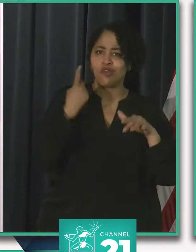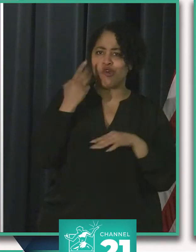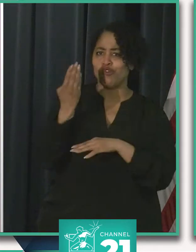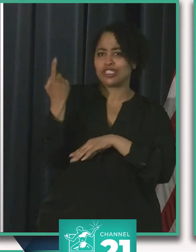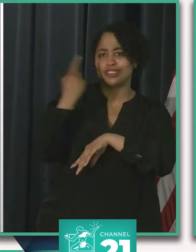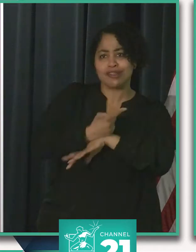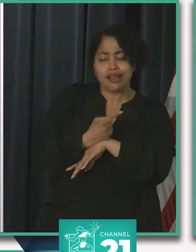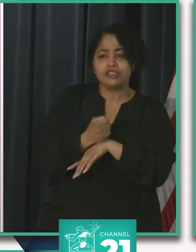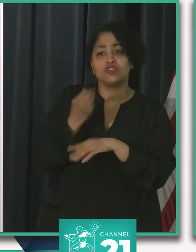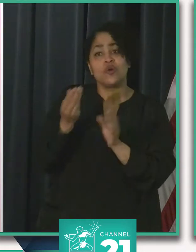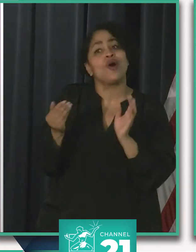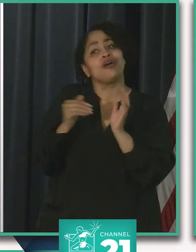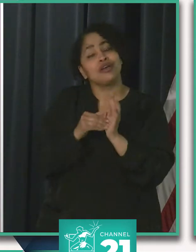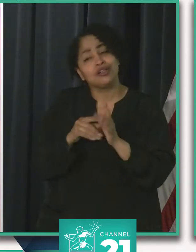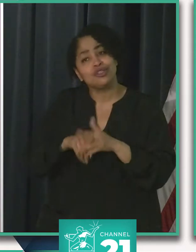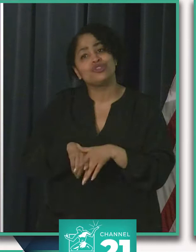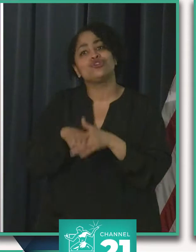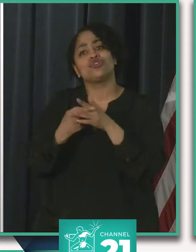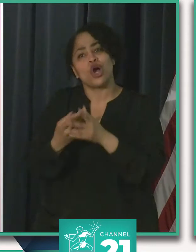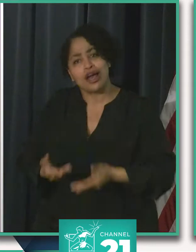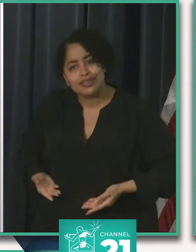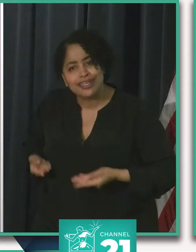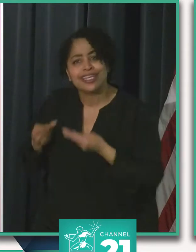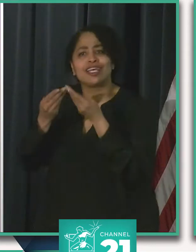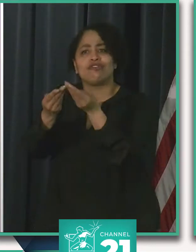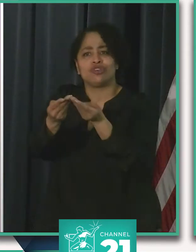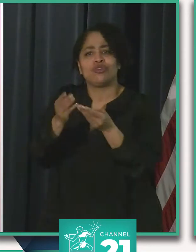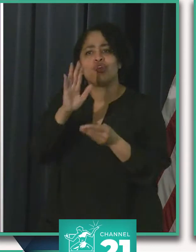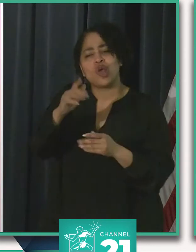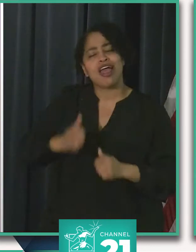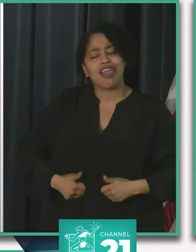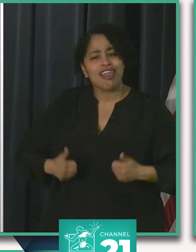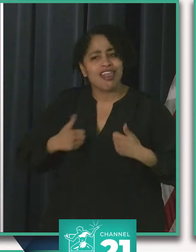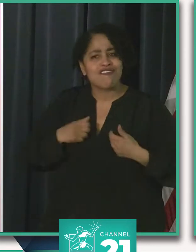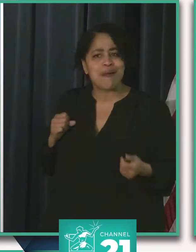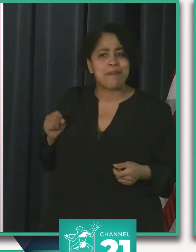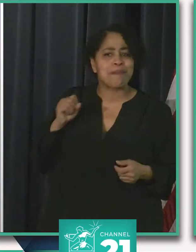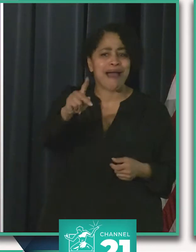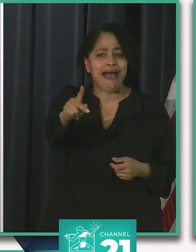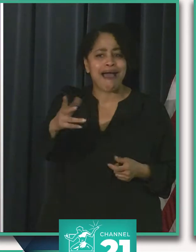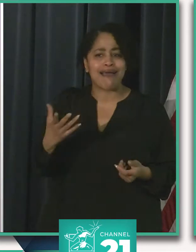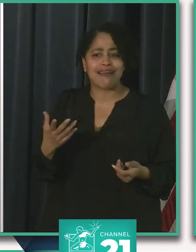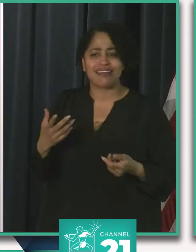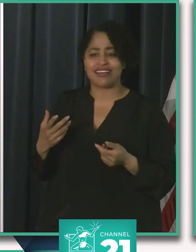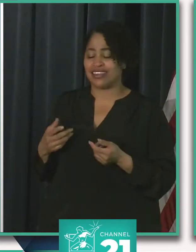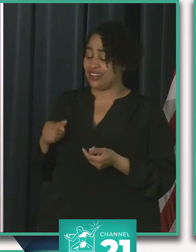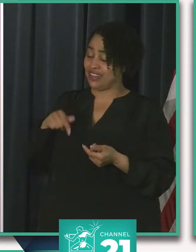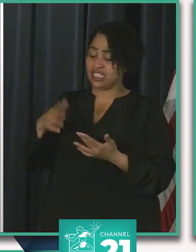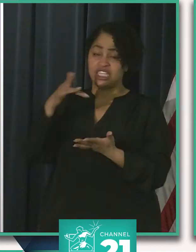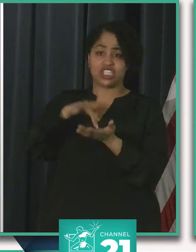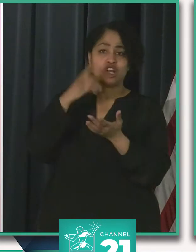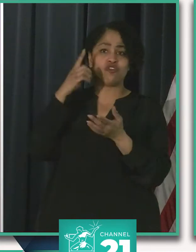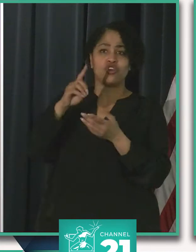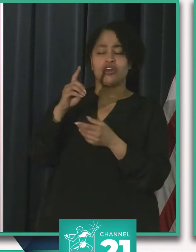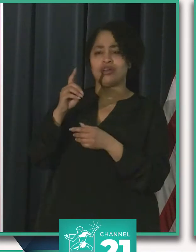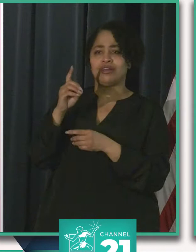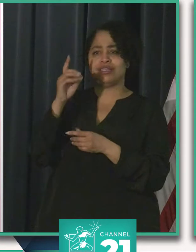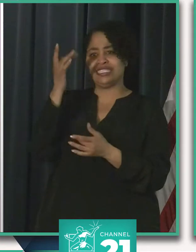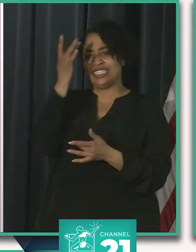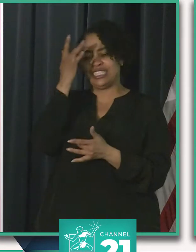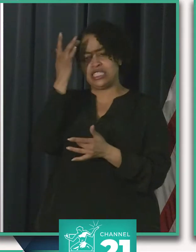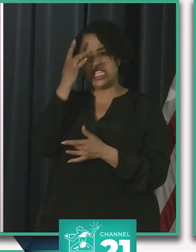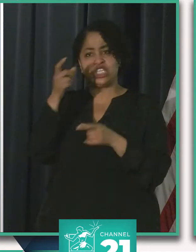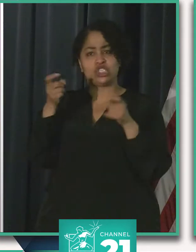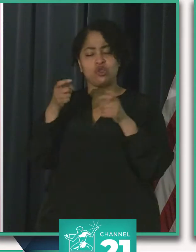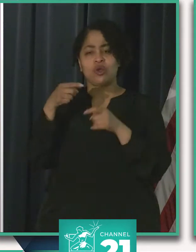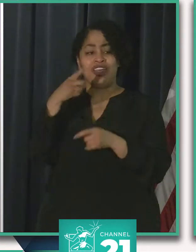So again, it starts to give you your life back. This is the Center for Disease Control. This is what they're